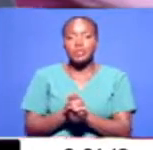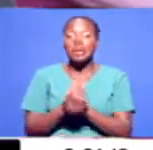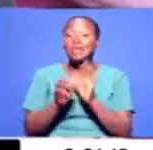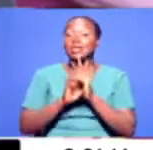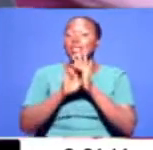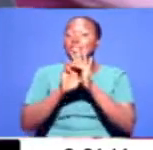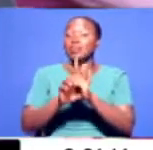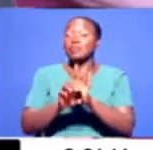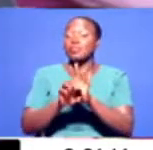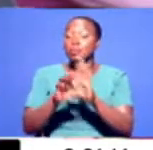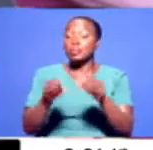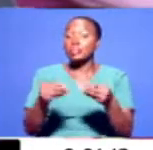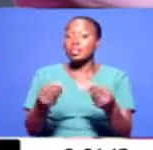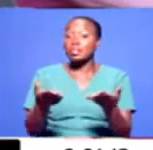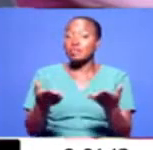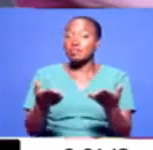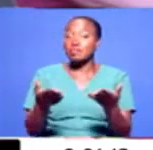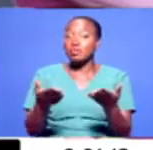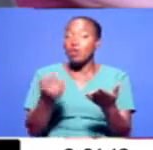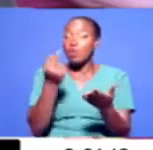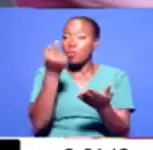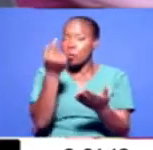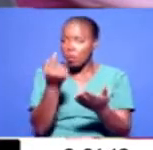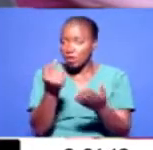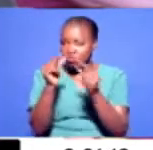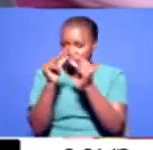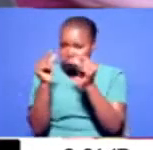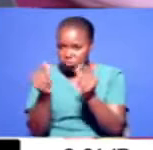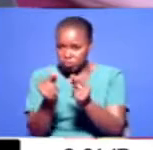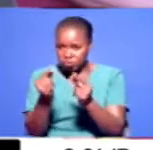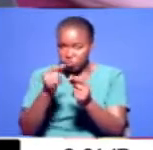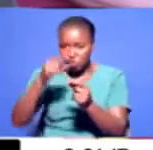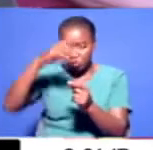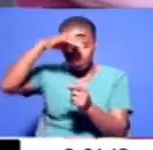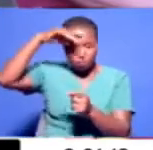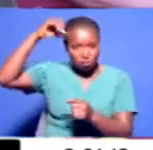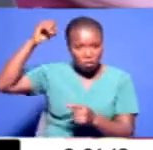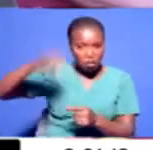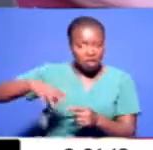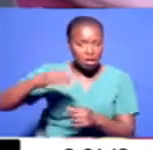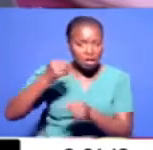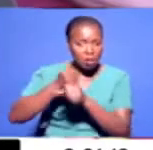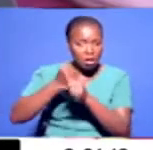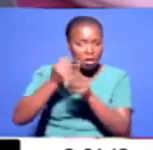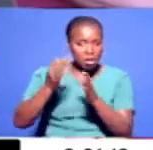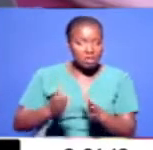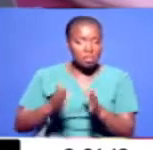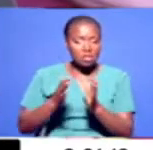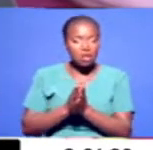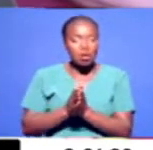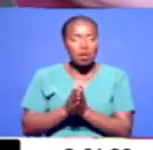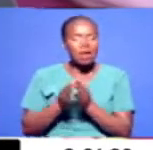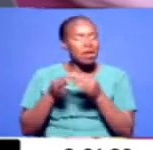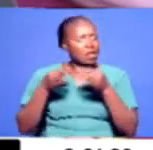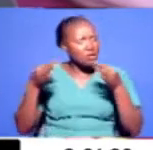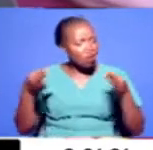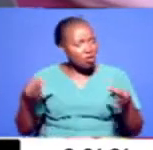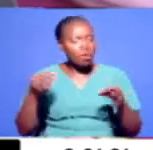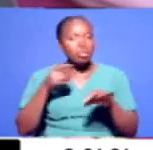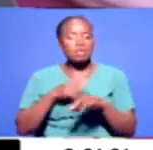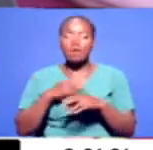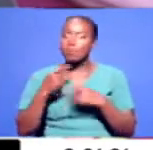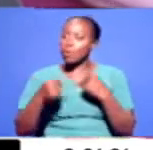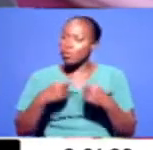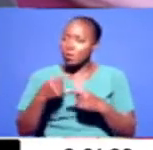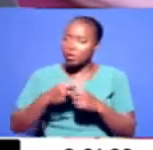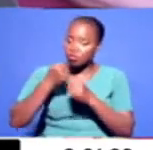example of one particular group of Juakali artisans who for a long time have operated on